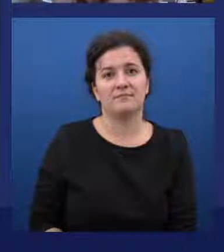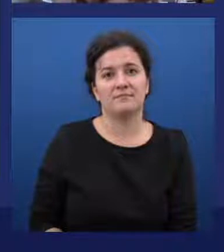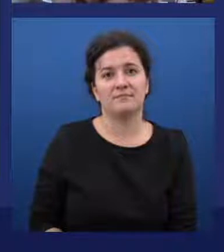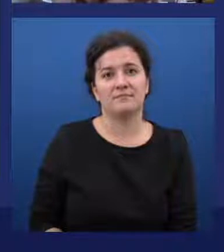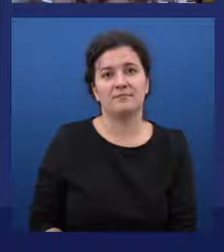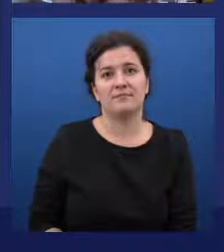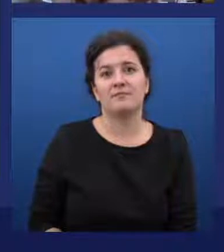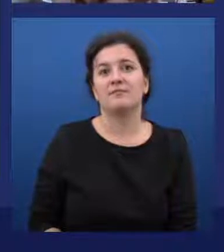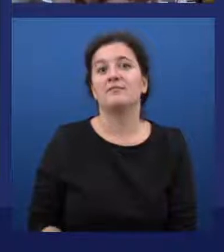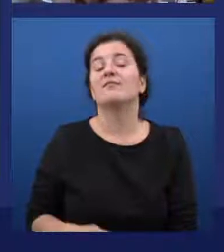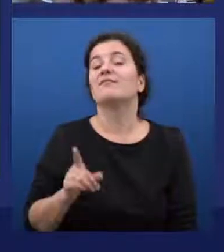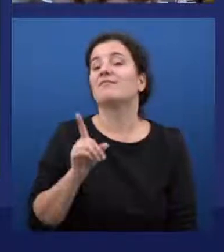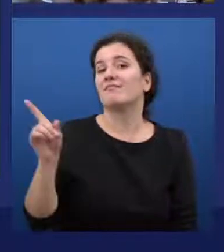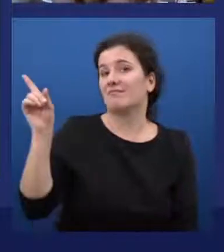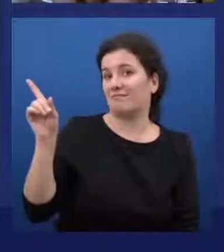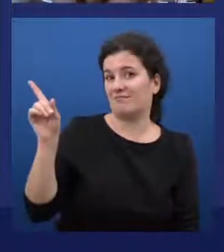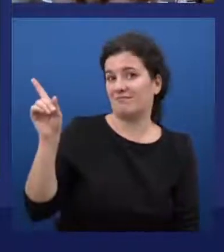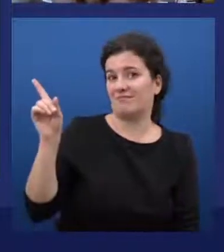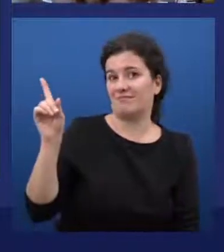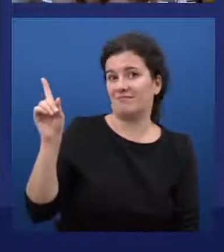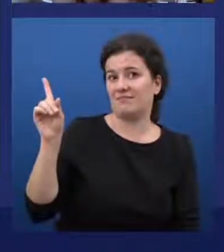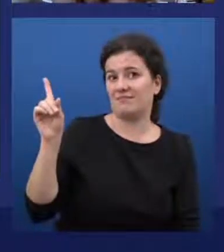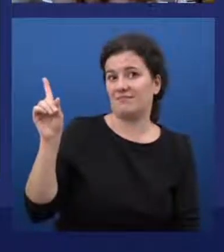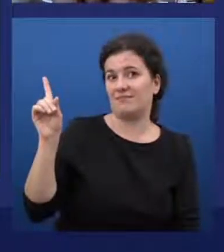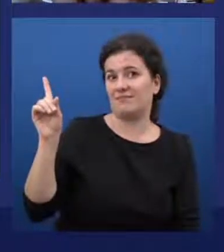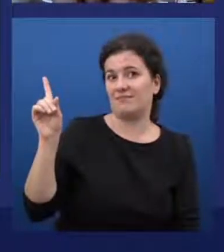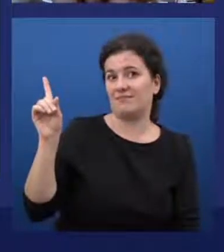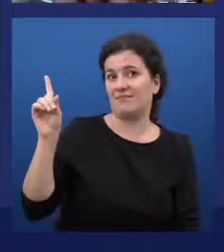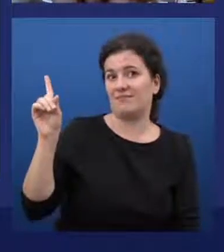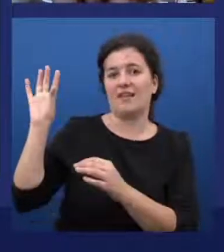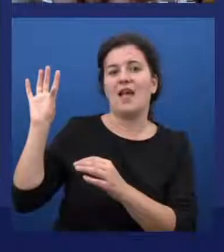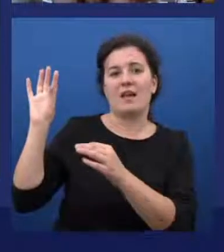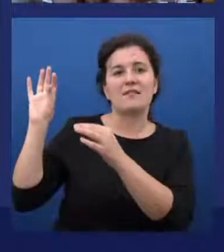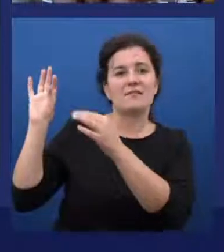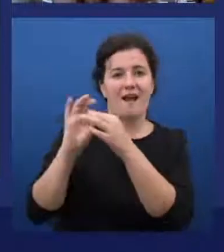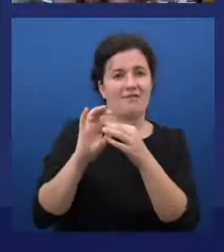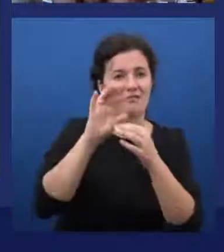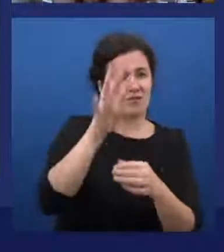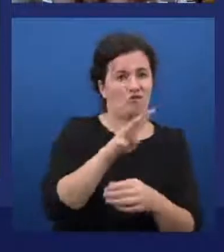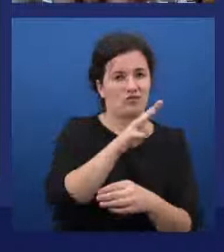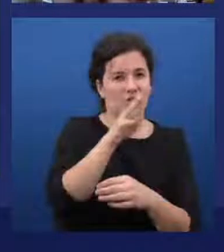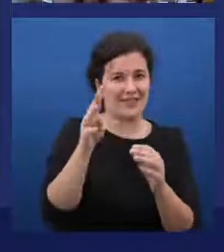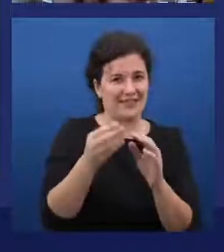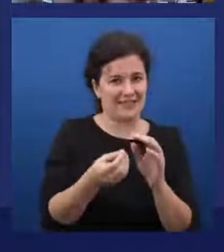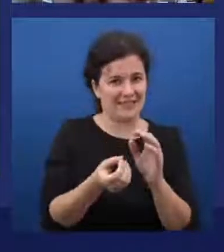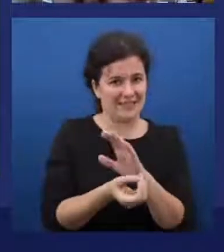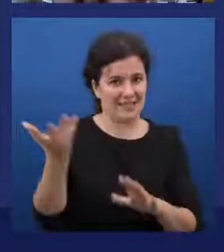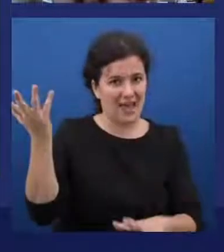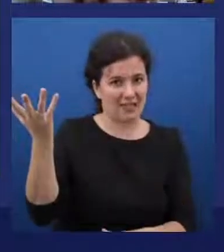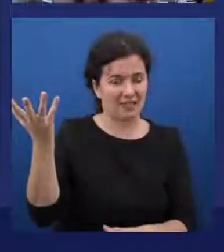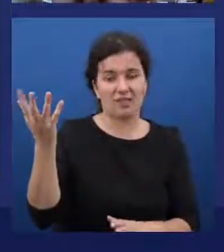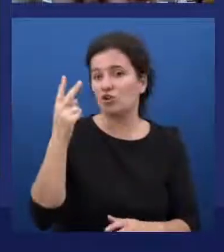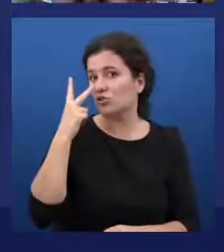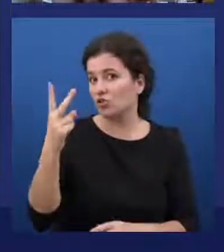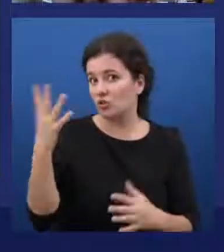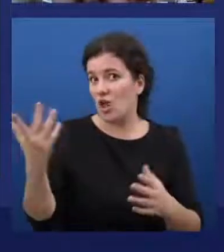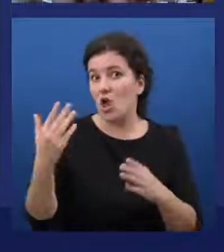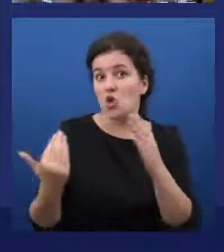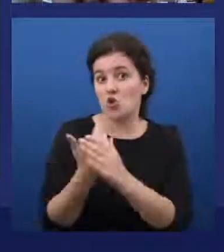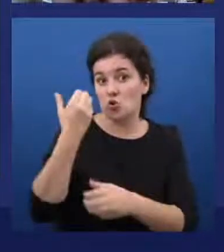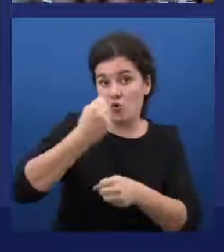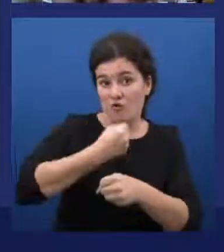connection to SendGrid. So when you go and create a new function